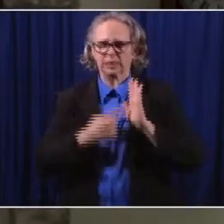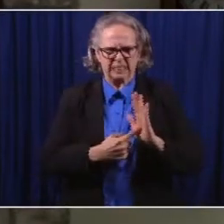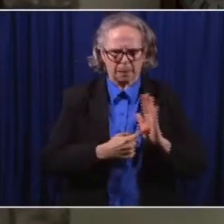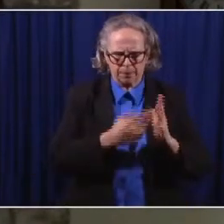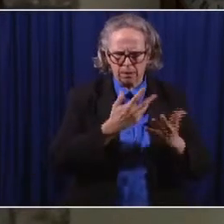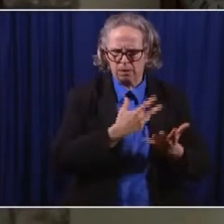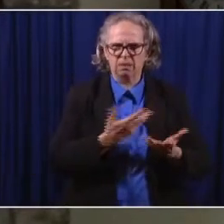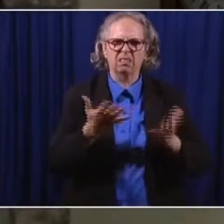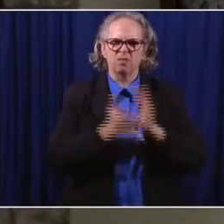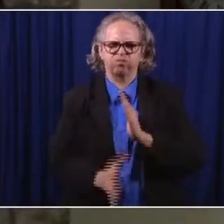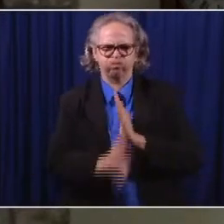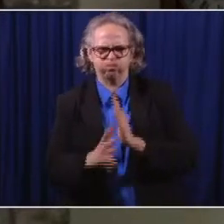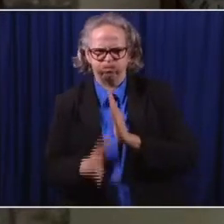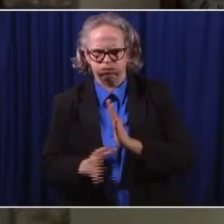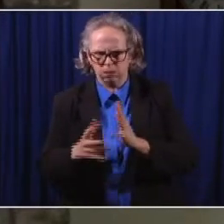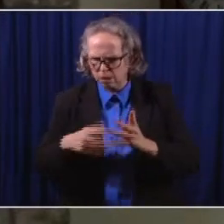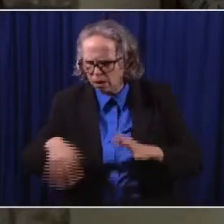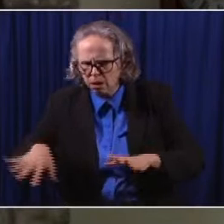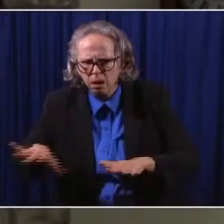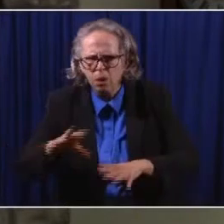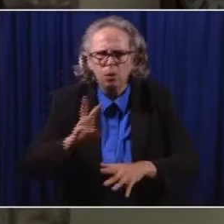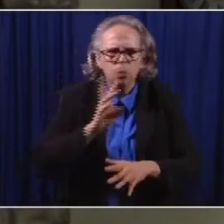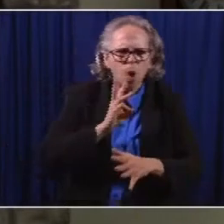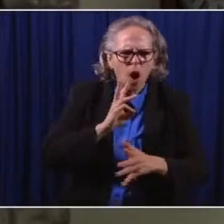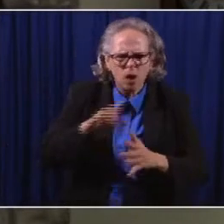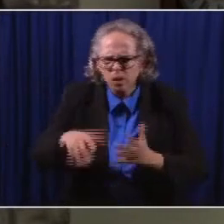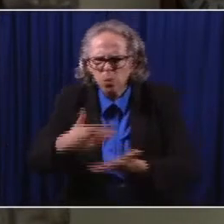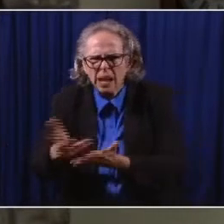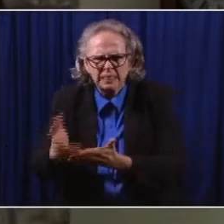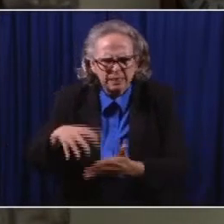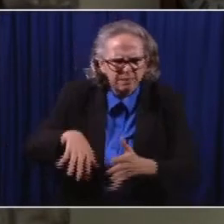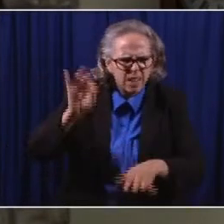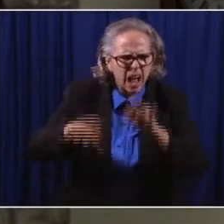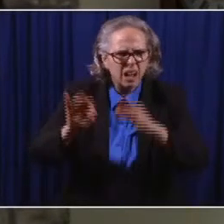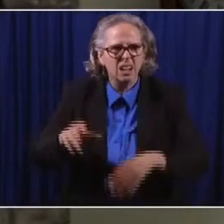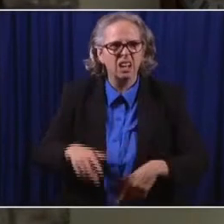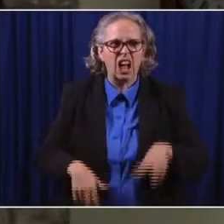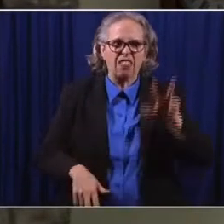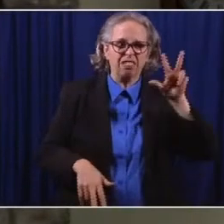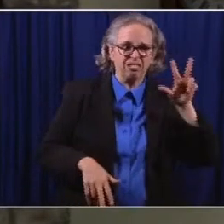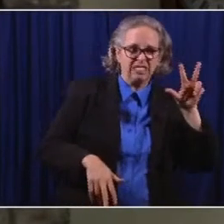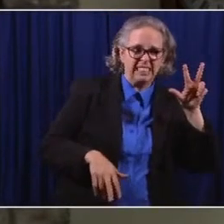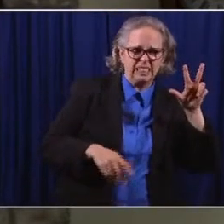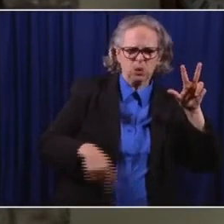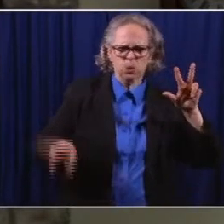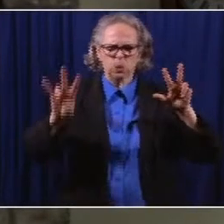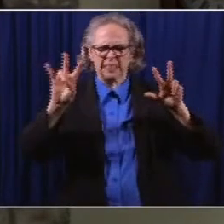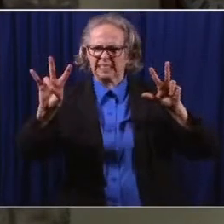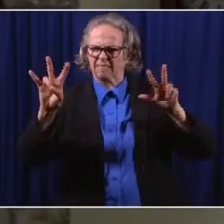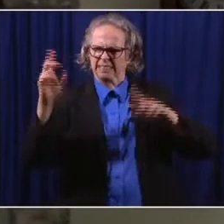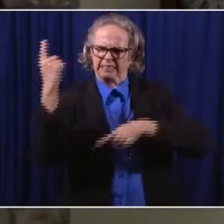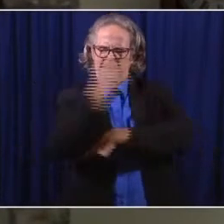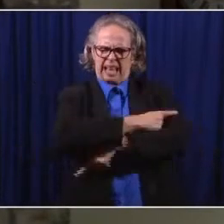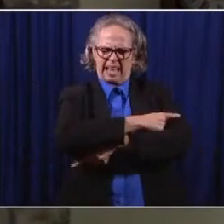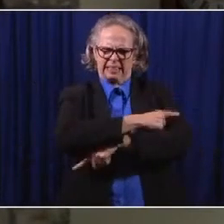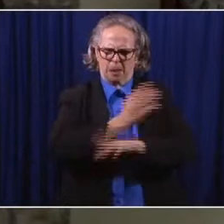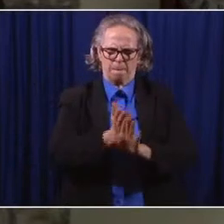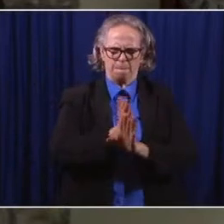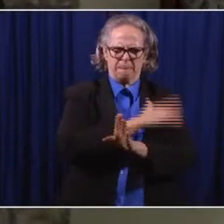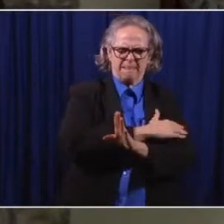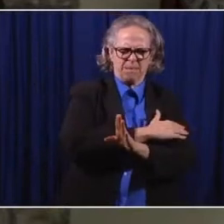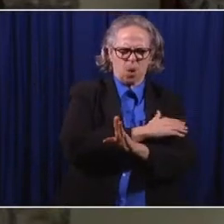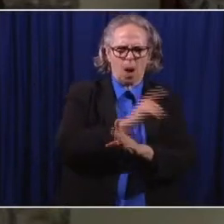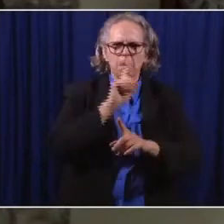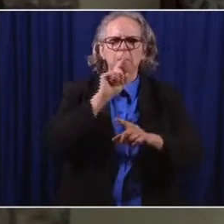wastewater as many as 3 to 7 days before those infections lead to increases in case counts or hospitalizations in